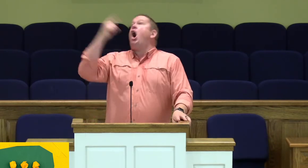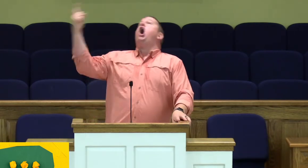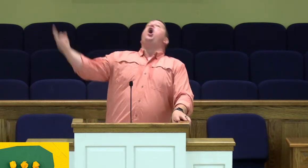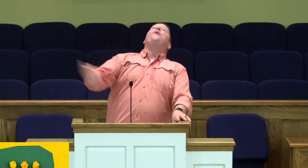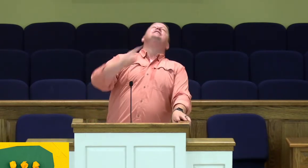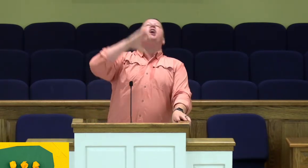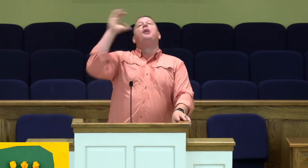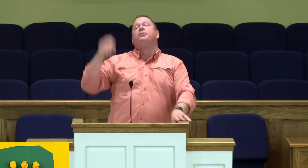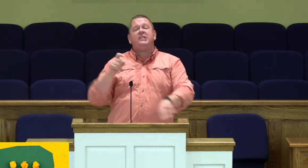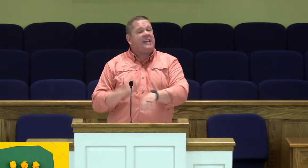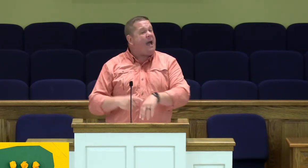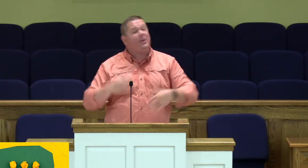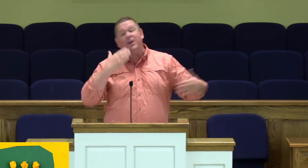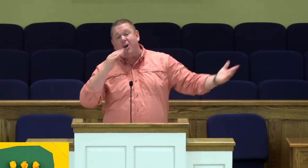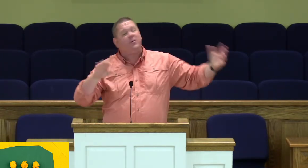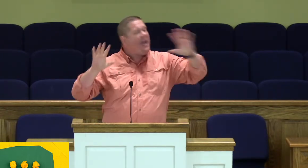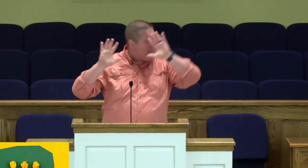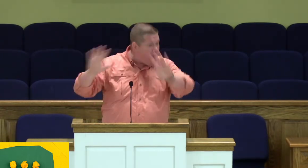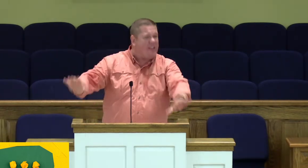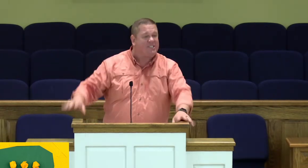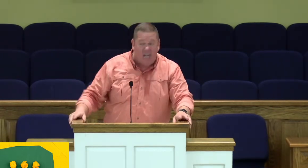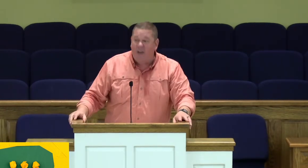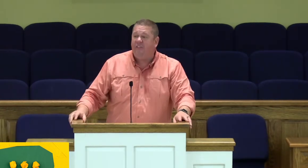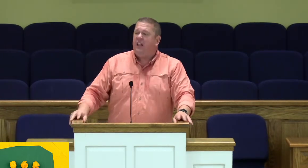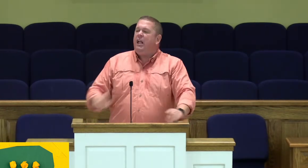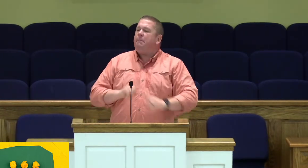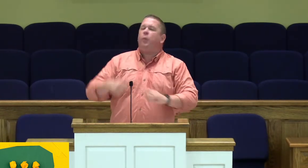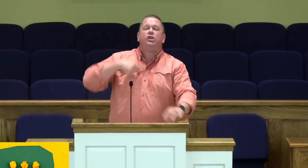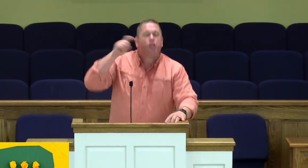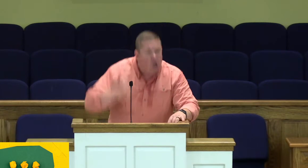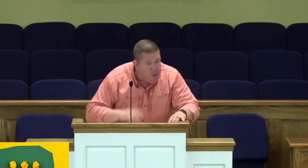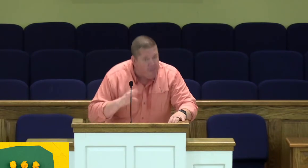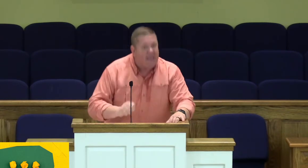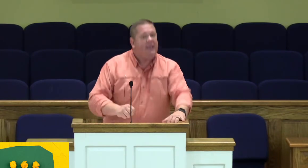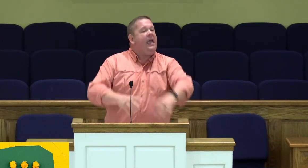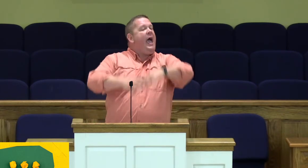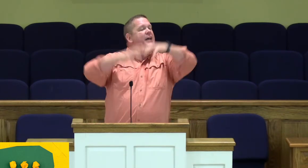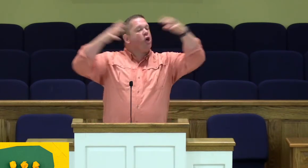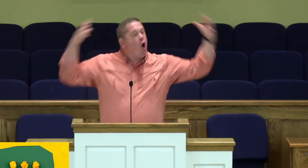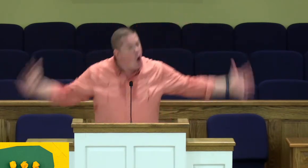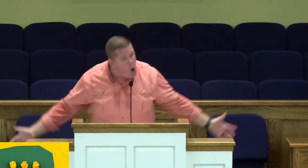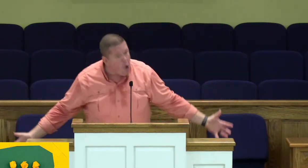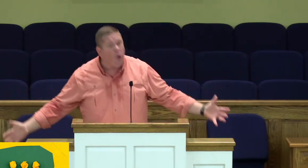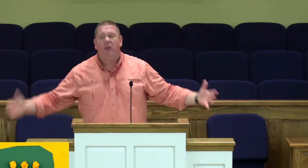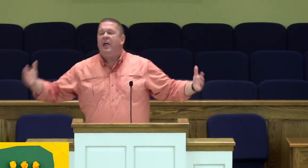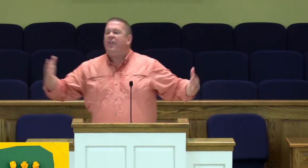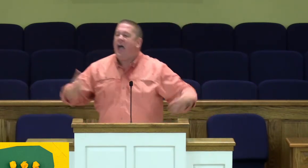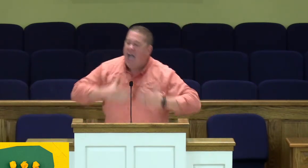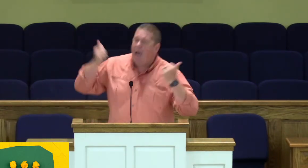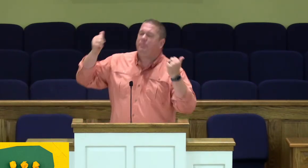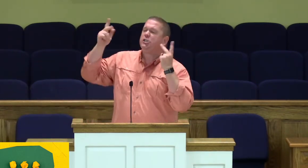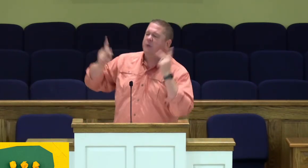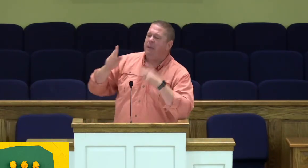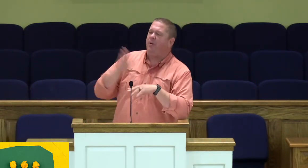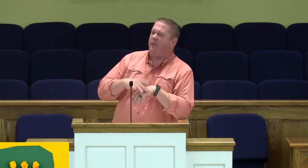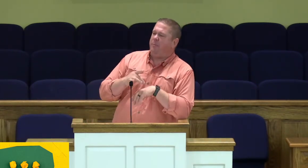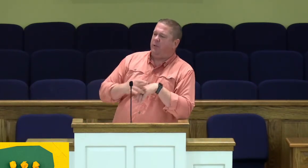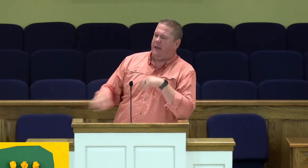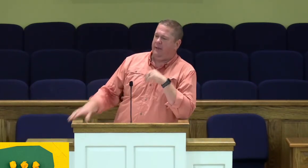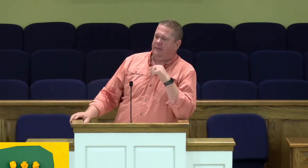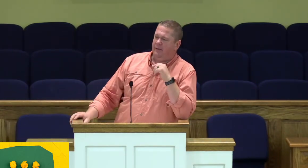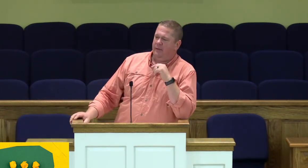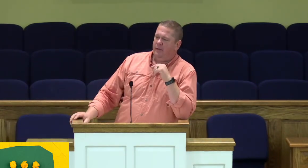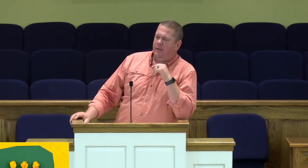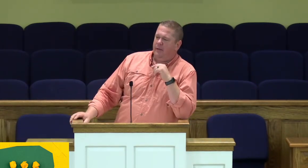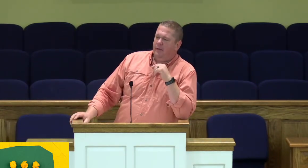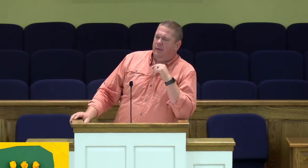not always 100% time and a good one. I get all that stuff. But we should be, as a whole, the happiest people on the